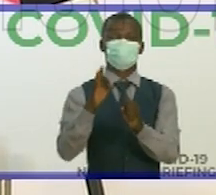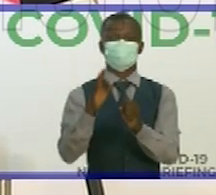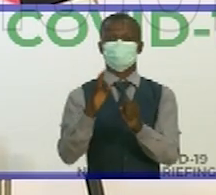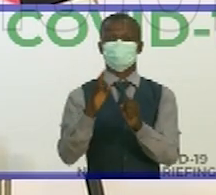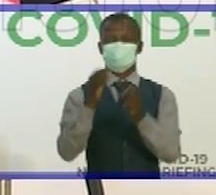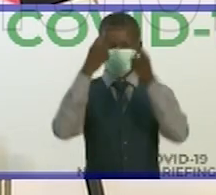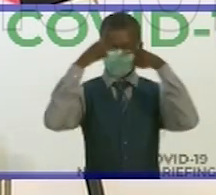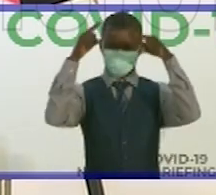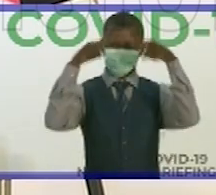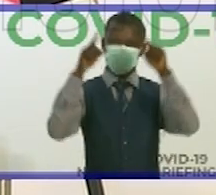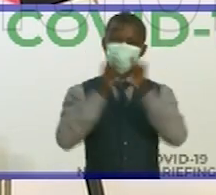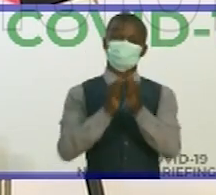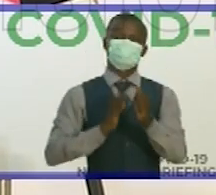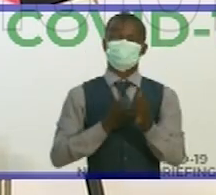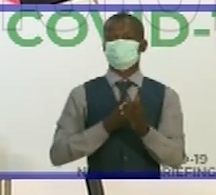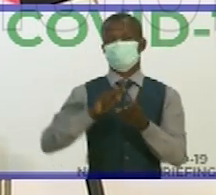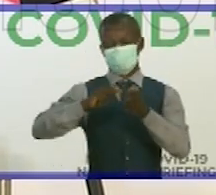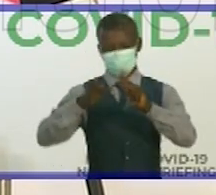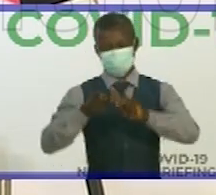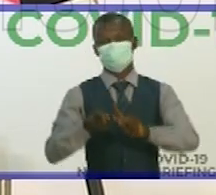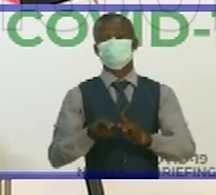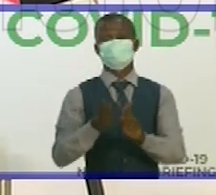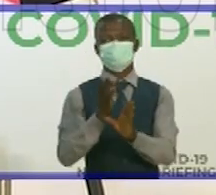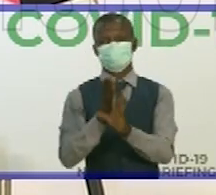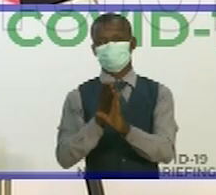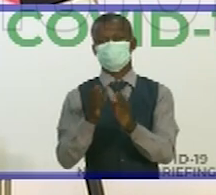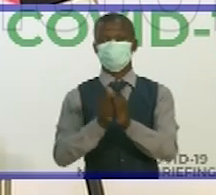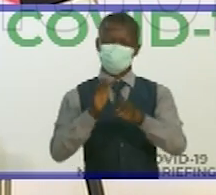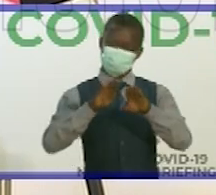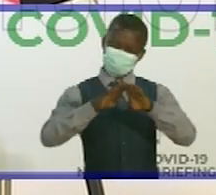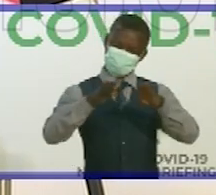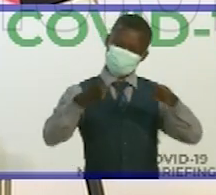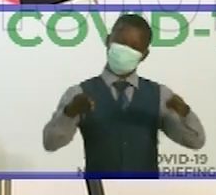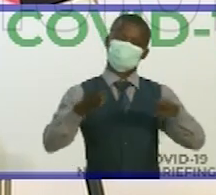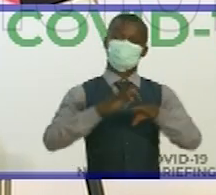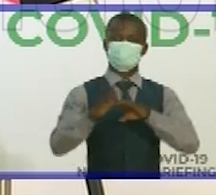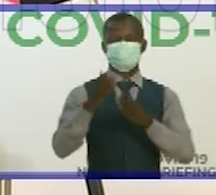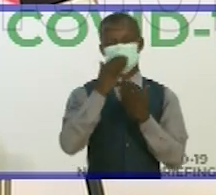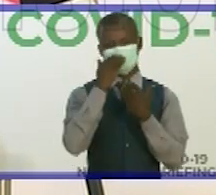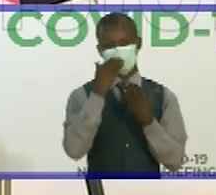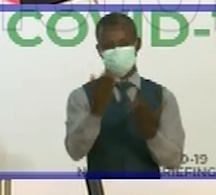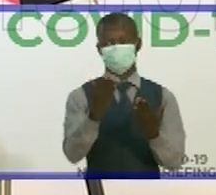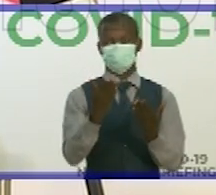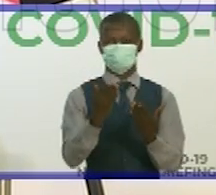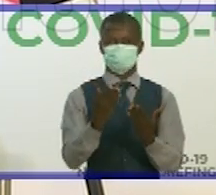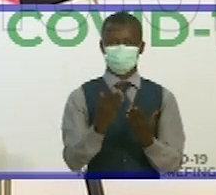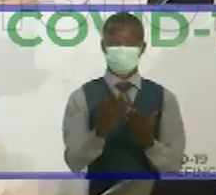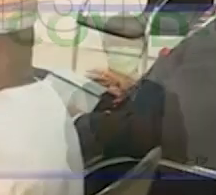partners, including CACOVID, in line with our transparency principles. Thank you.